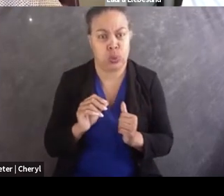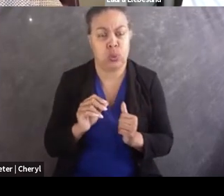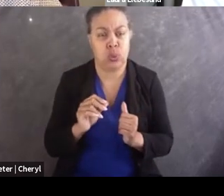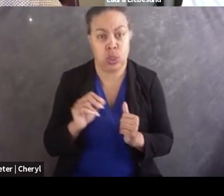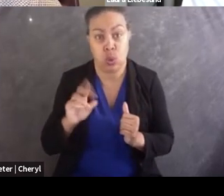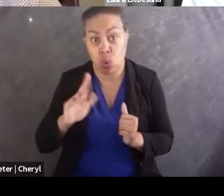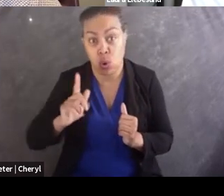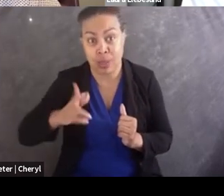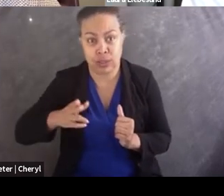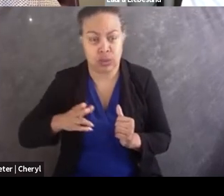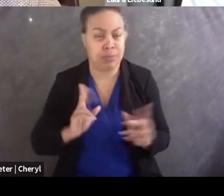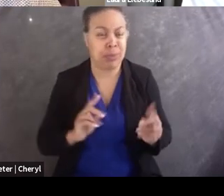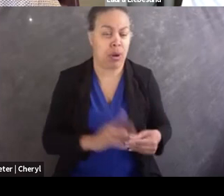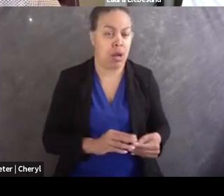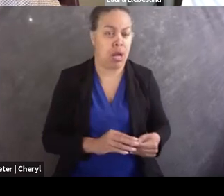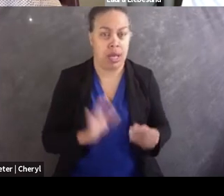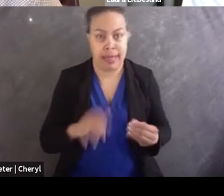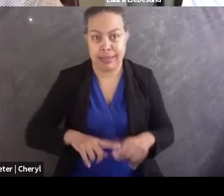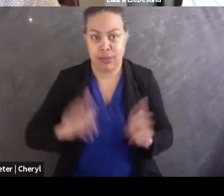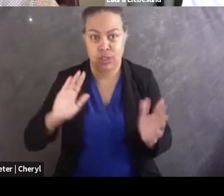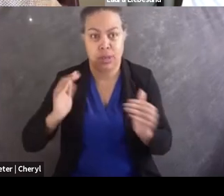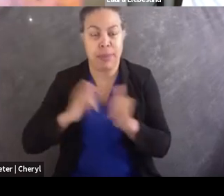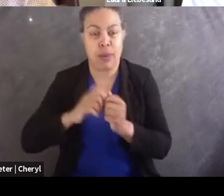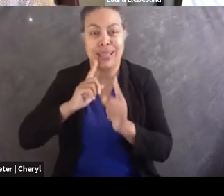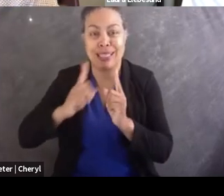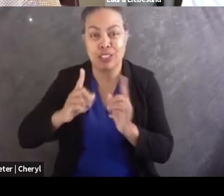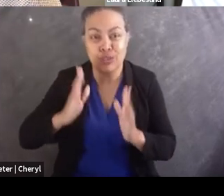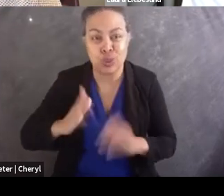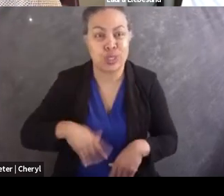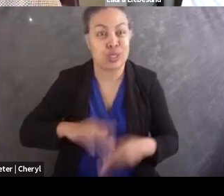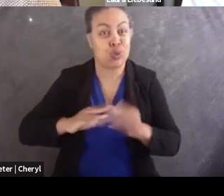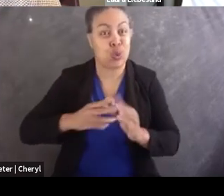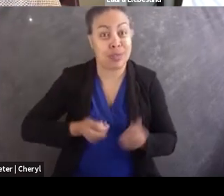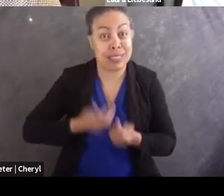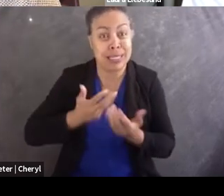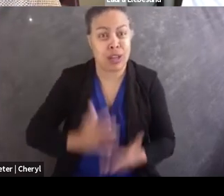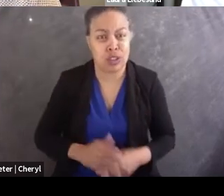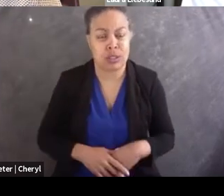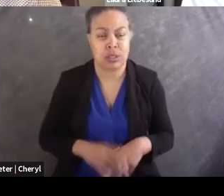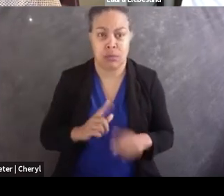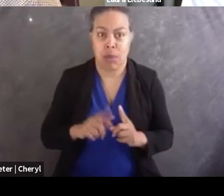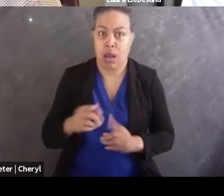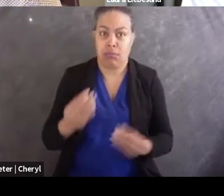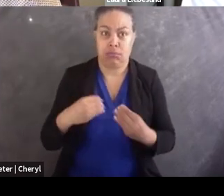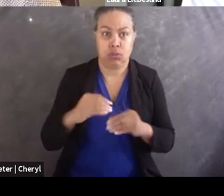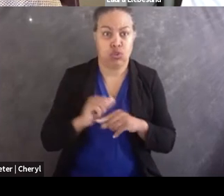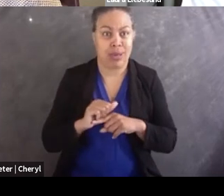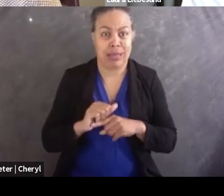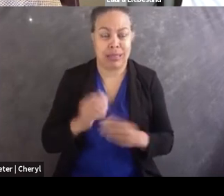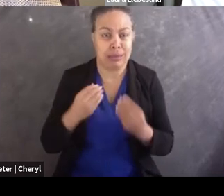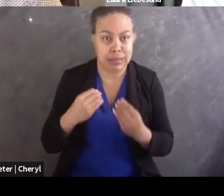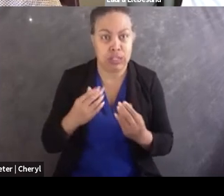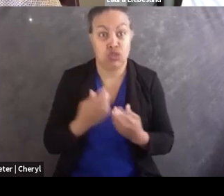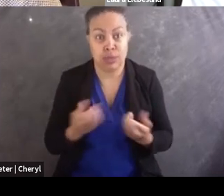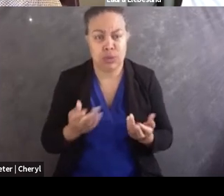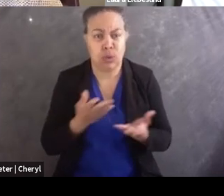oral histories, which was different than what we sort of knew as interviewers and as storytellers. And so all the wealth of, you know, training that you had and resources online